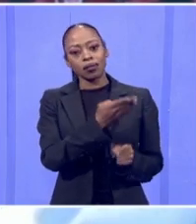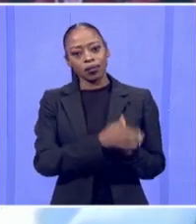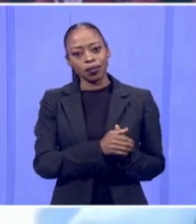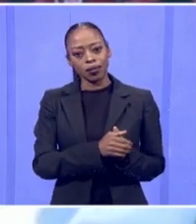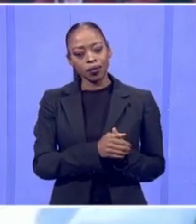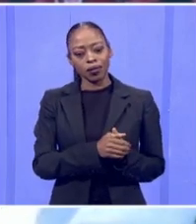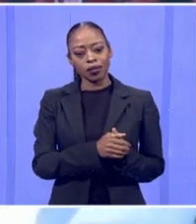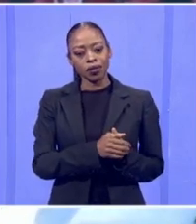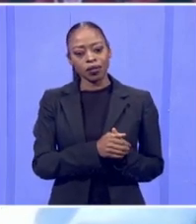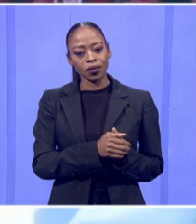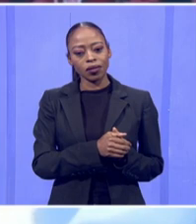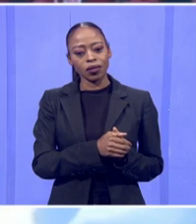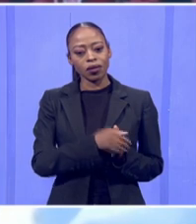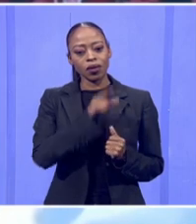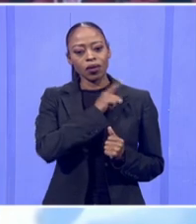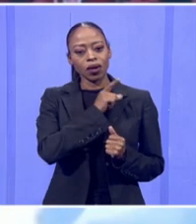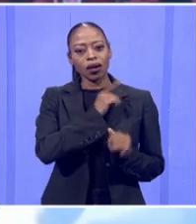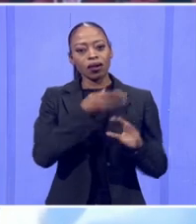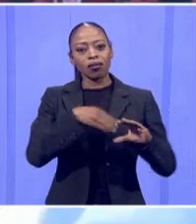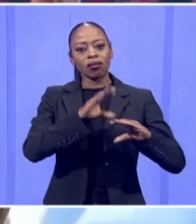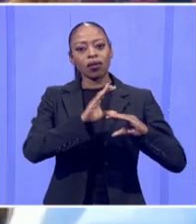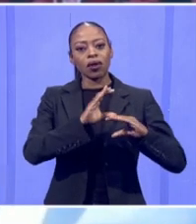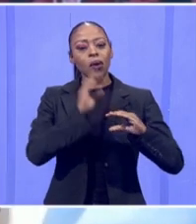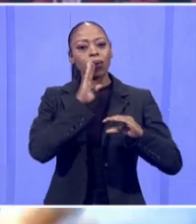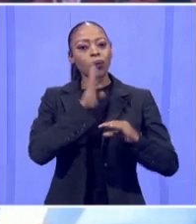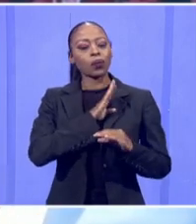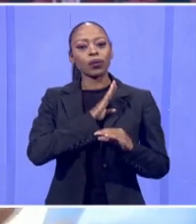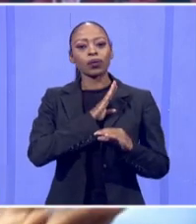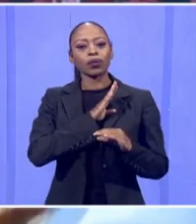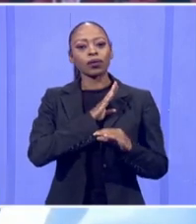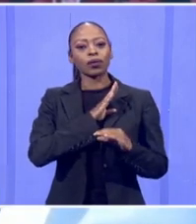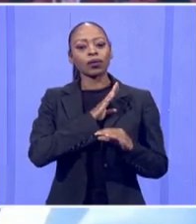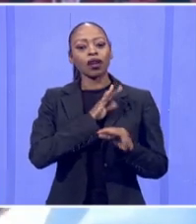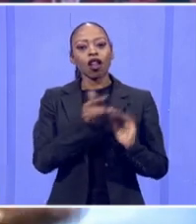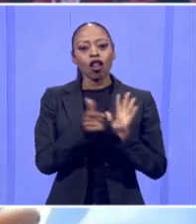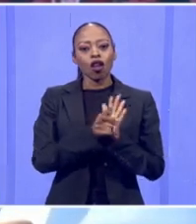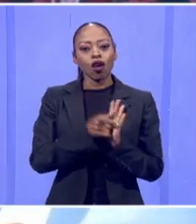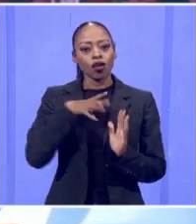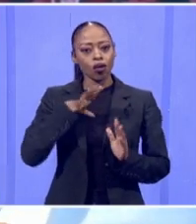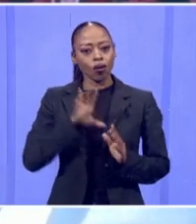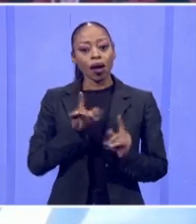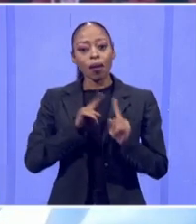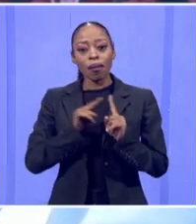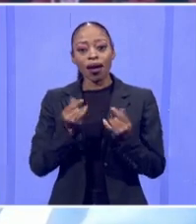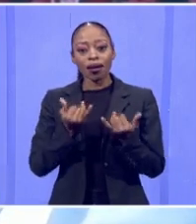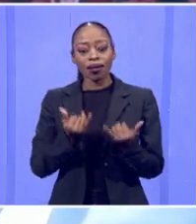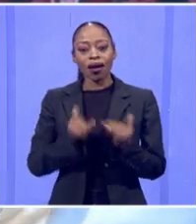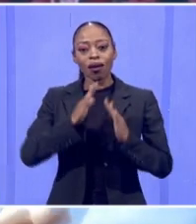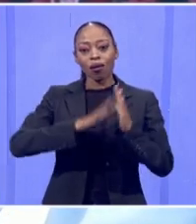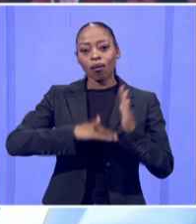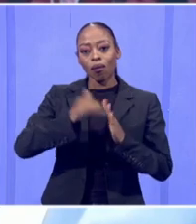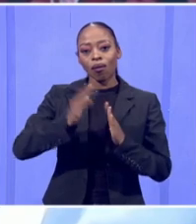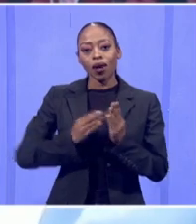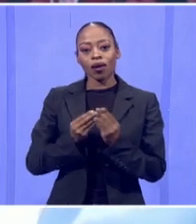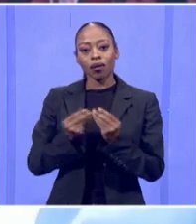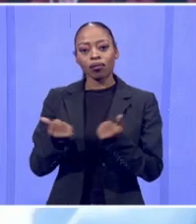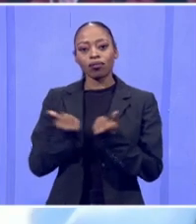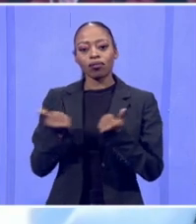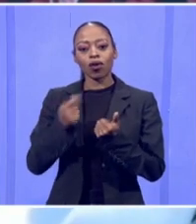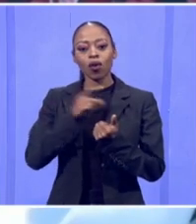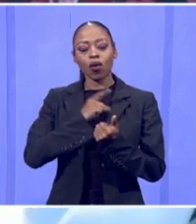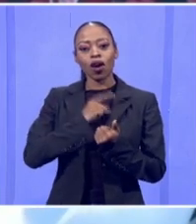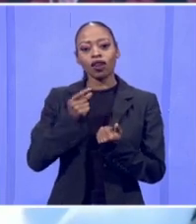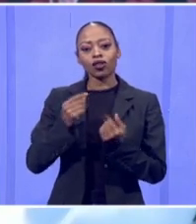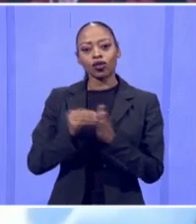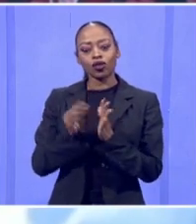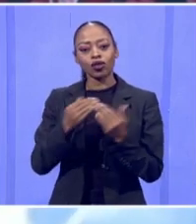have asbestos by law, but we're not able to replace them. All we can do is to paint and treat them in the meantime so they're not harmful to learners,